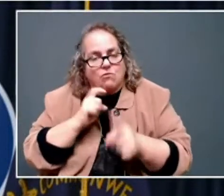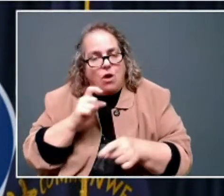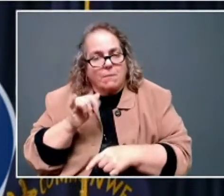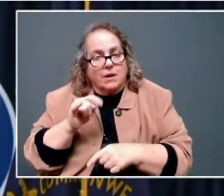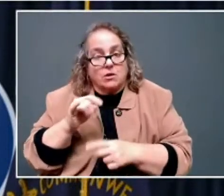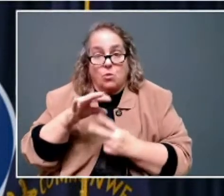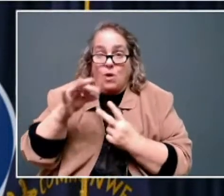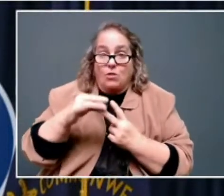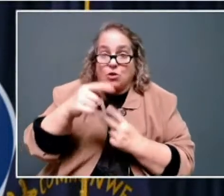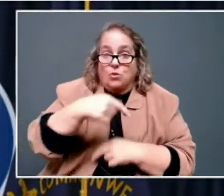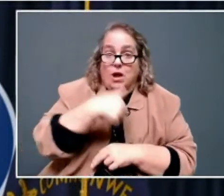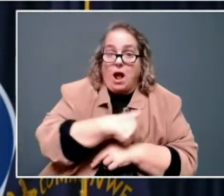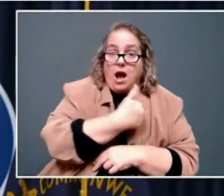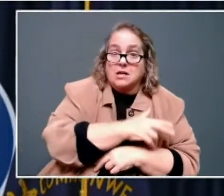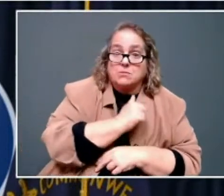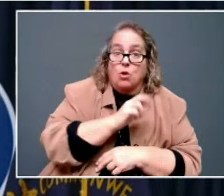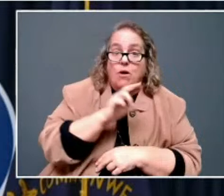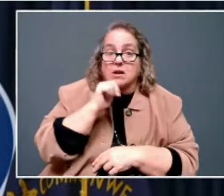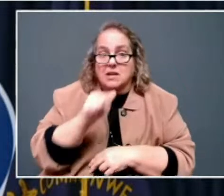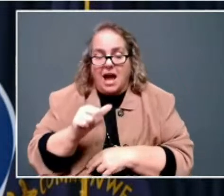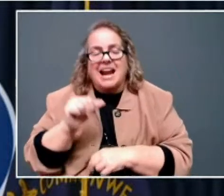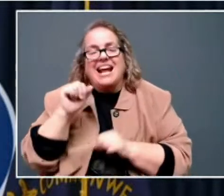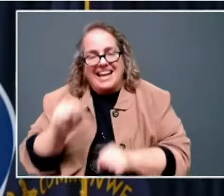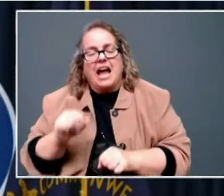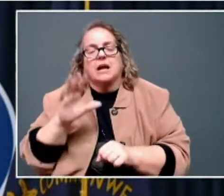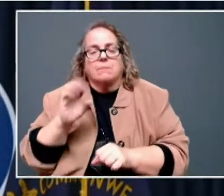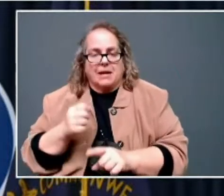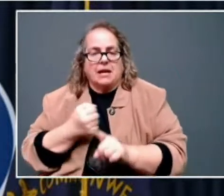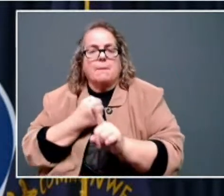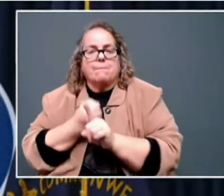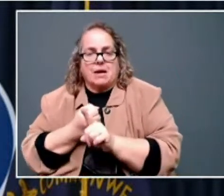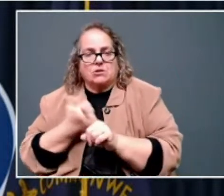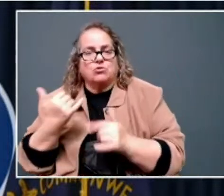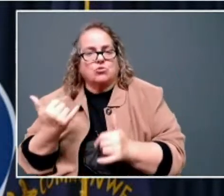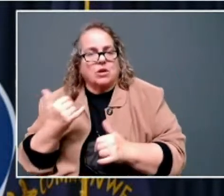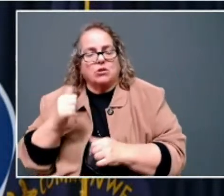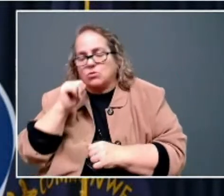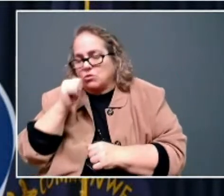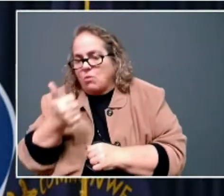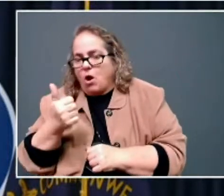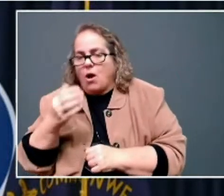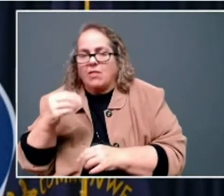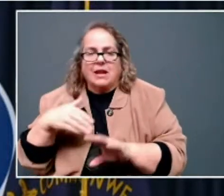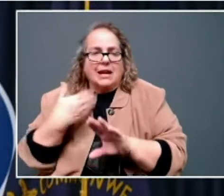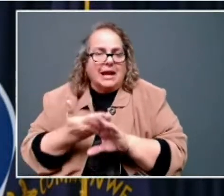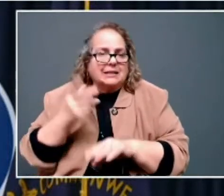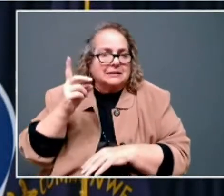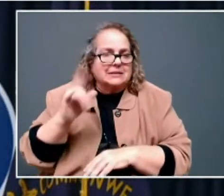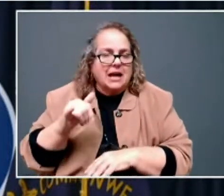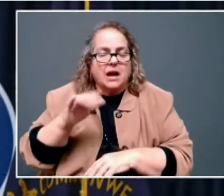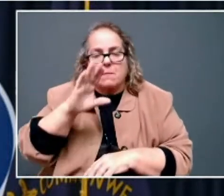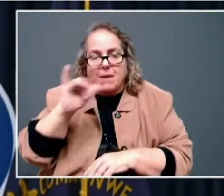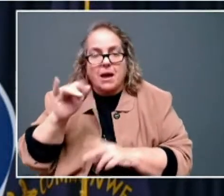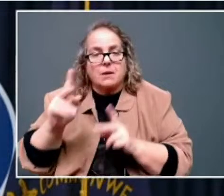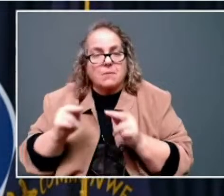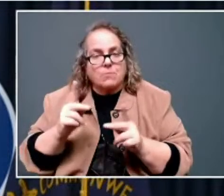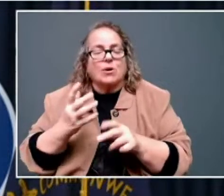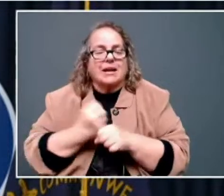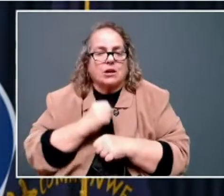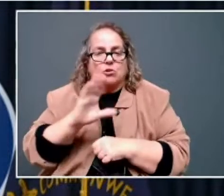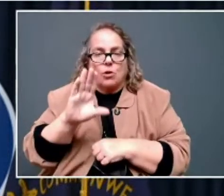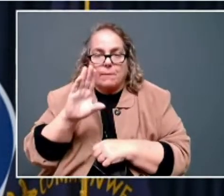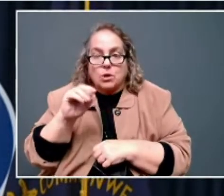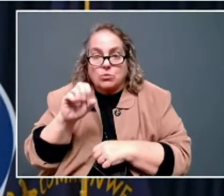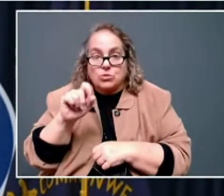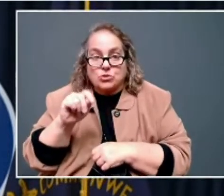hospitalized, absolutely can be impacted today, tomorrow, and the next day by people getting their booster